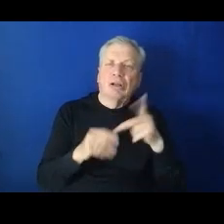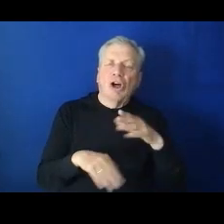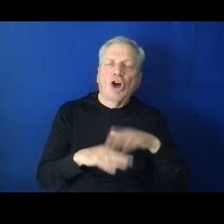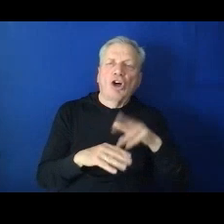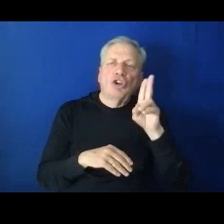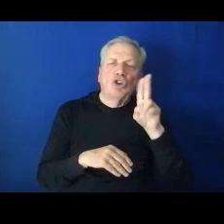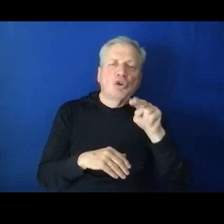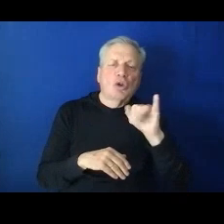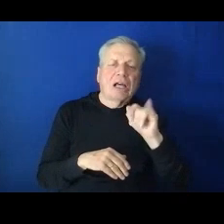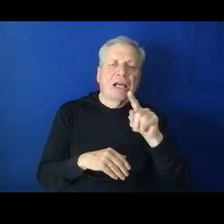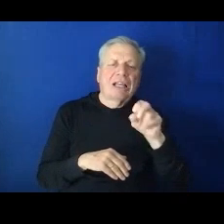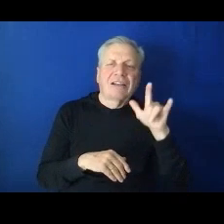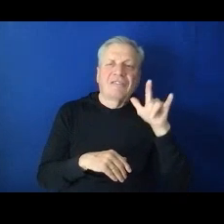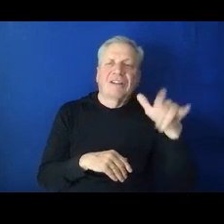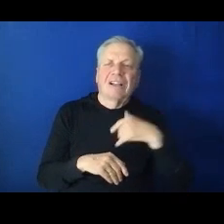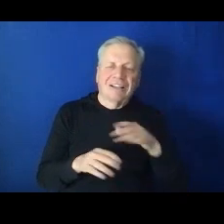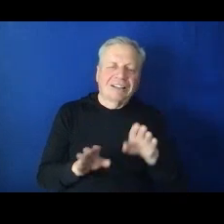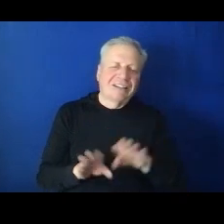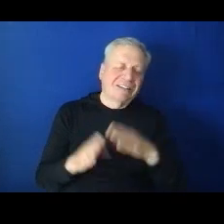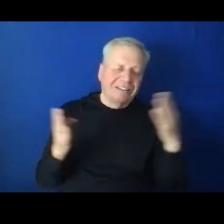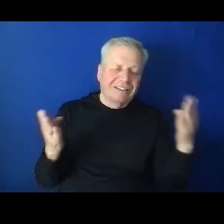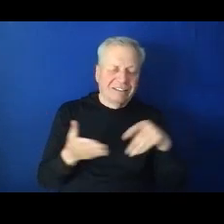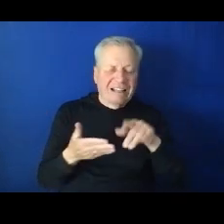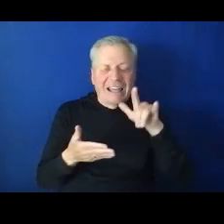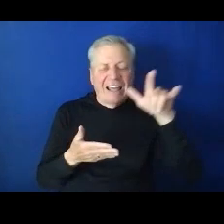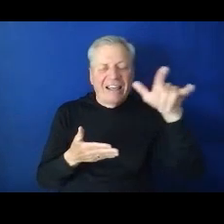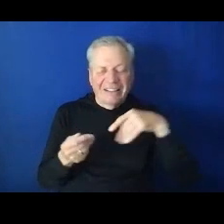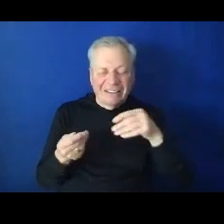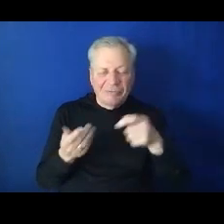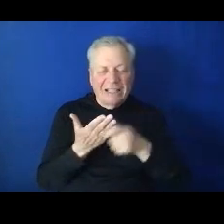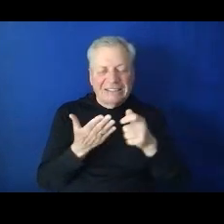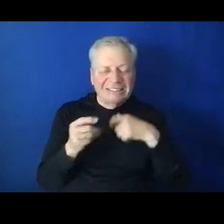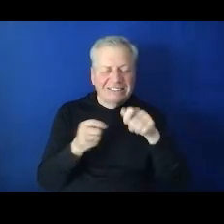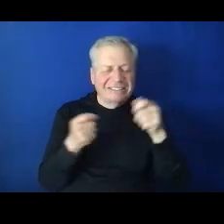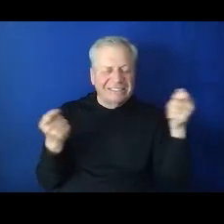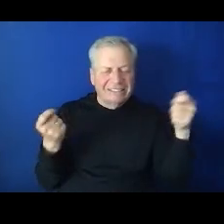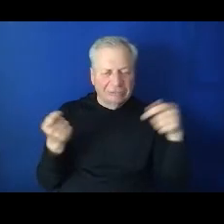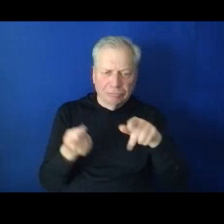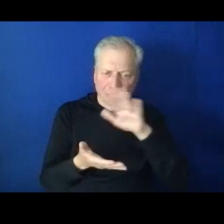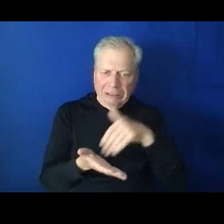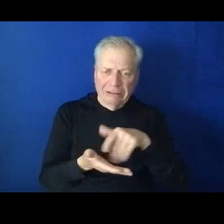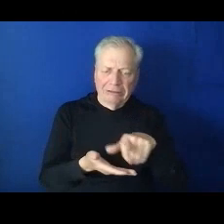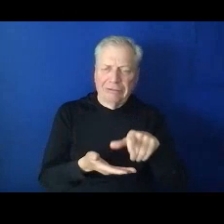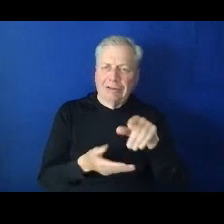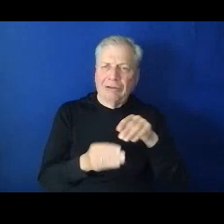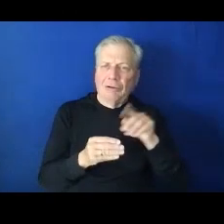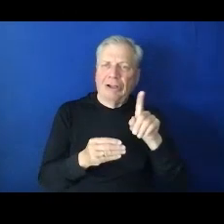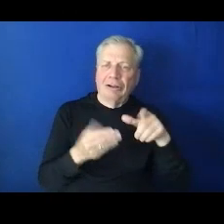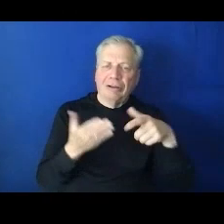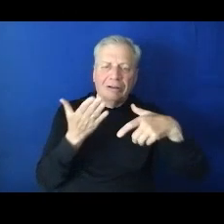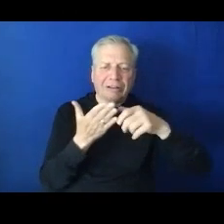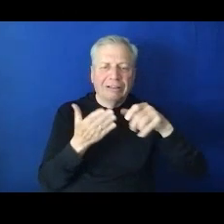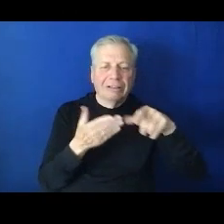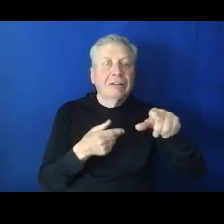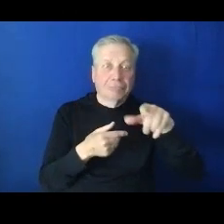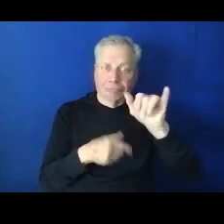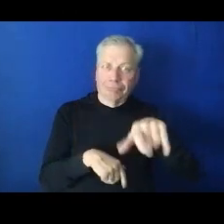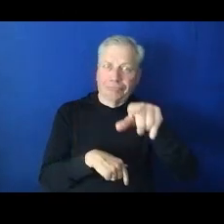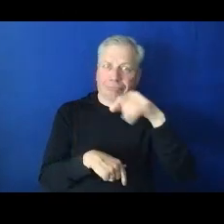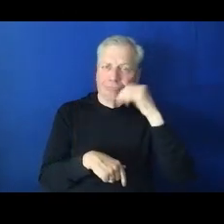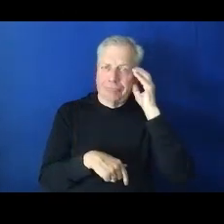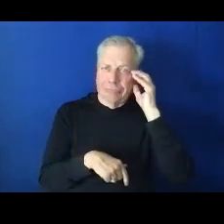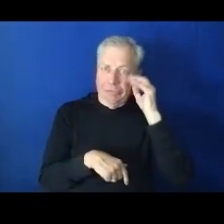commuter flight and I opened the in-flight magazine, and the middle, you know, where the staple is that. And I was